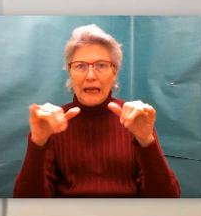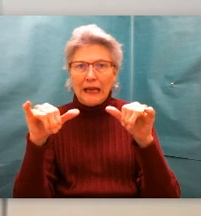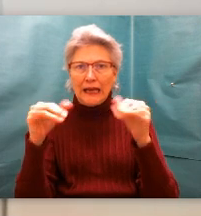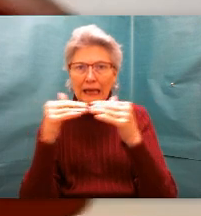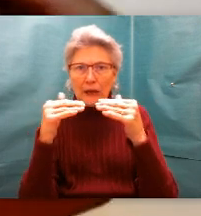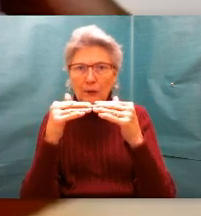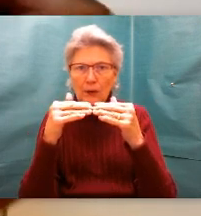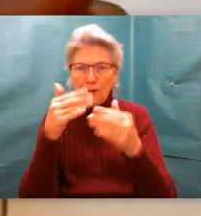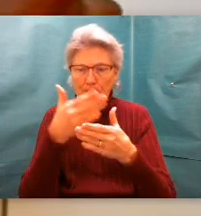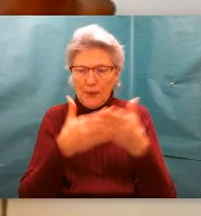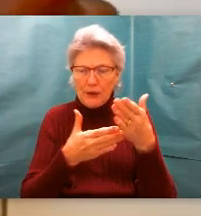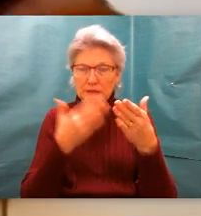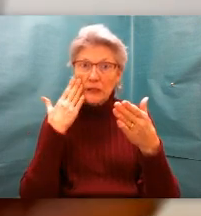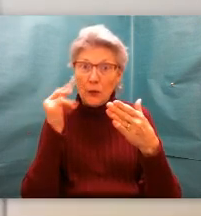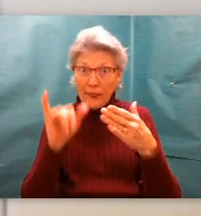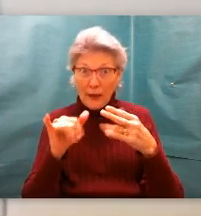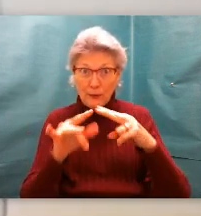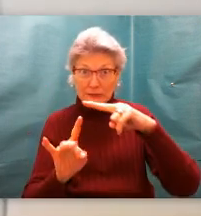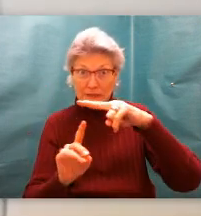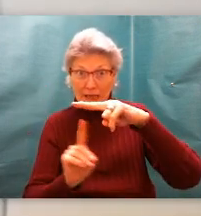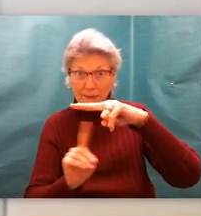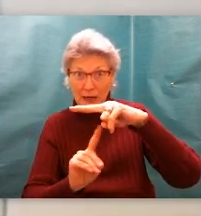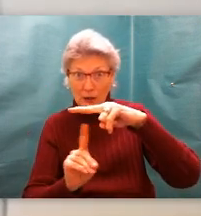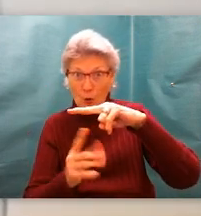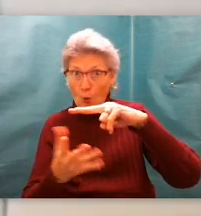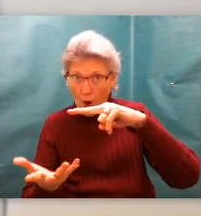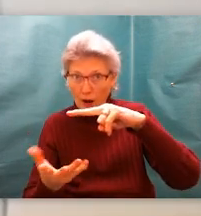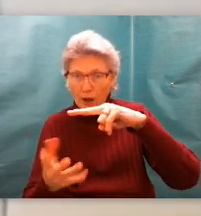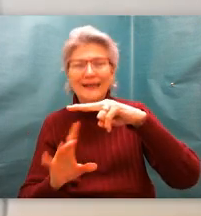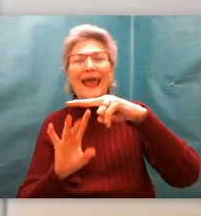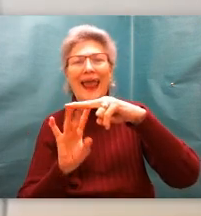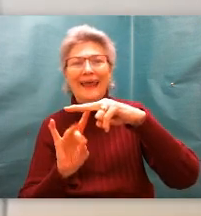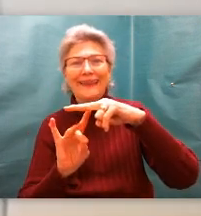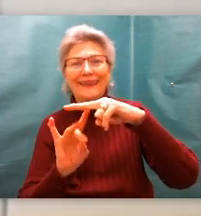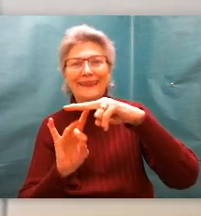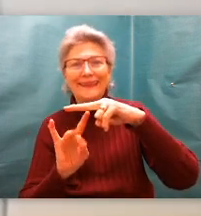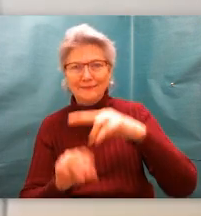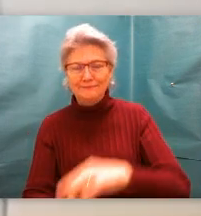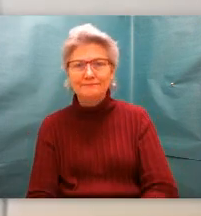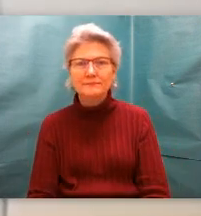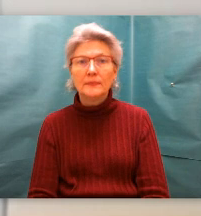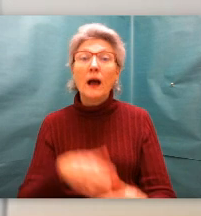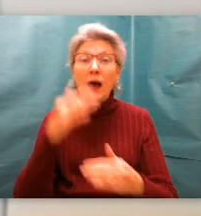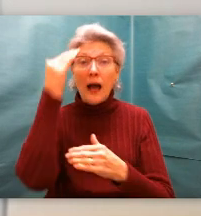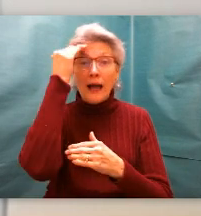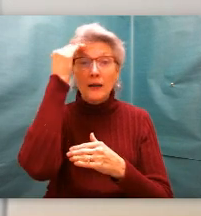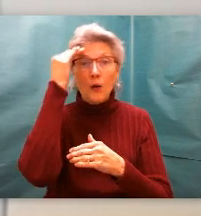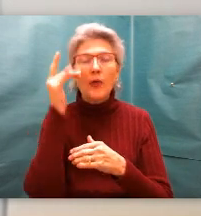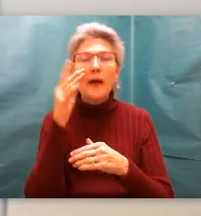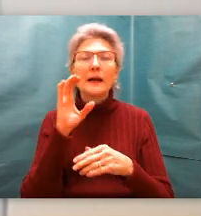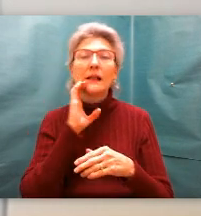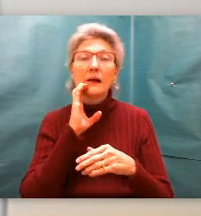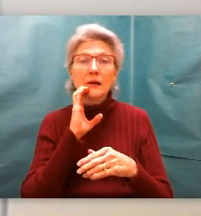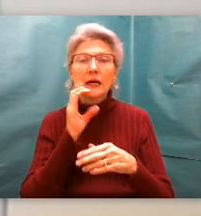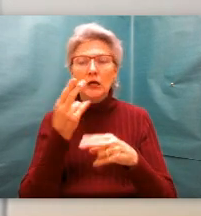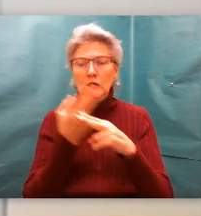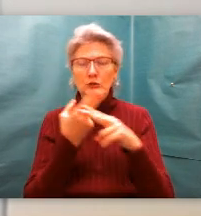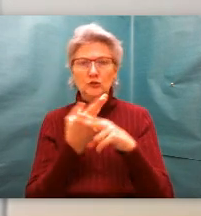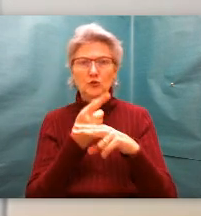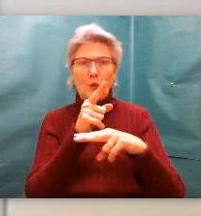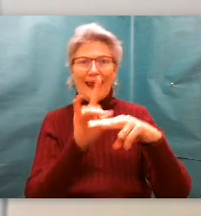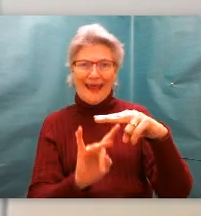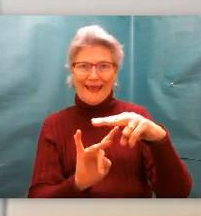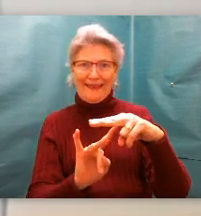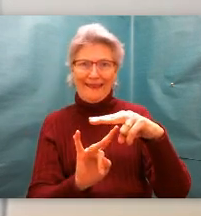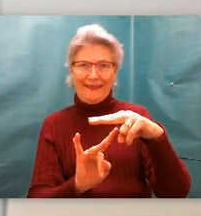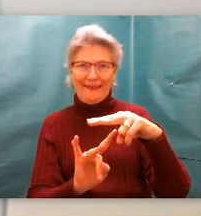because of the denominator in my fractions that are found in my problem. So I know that Mrs. Clark used 1/8